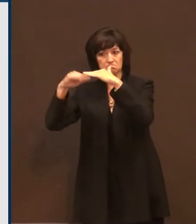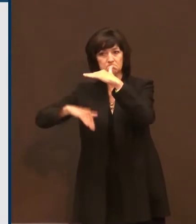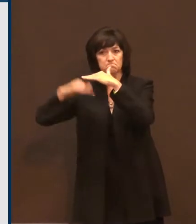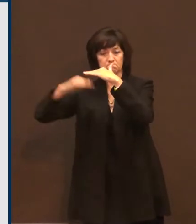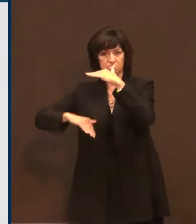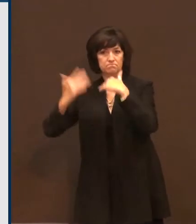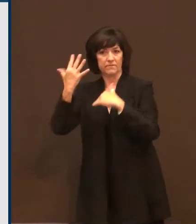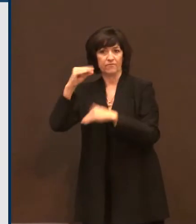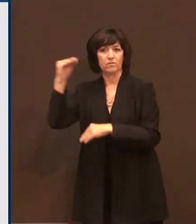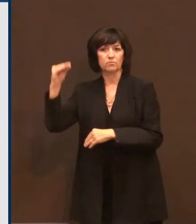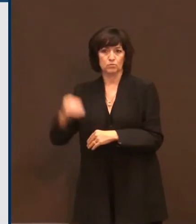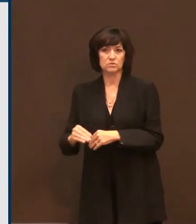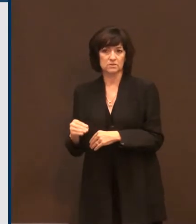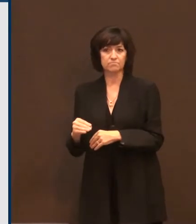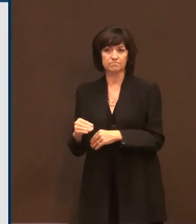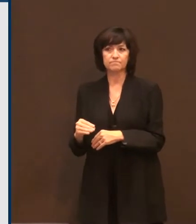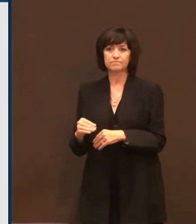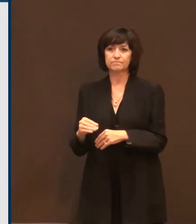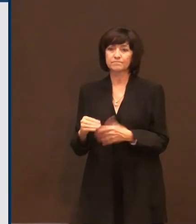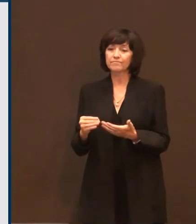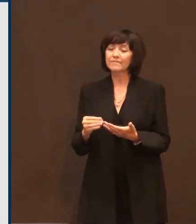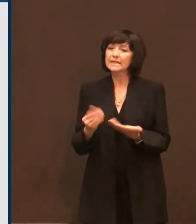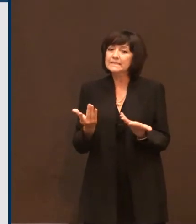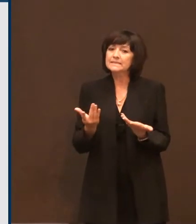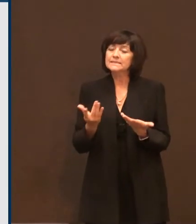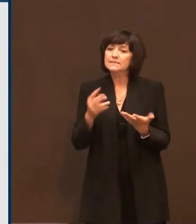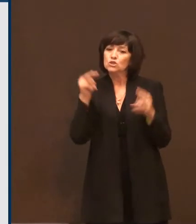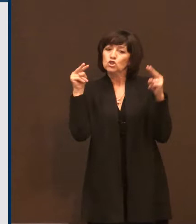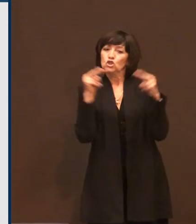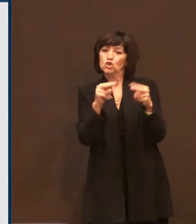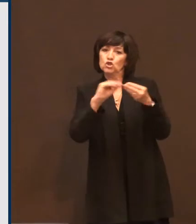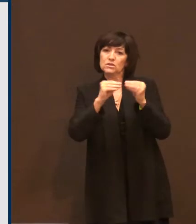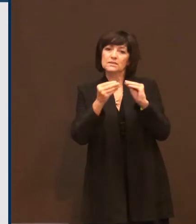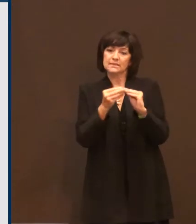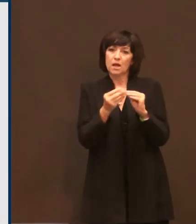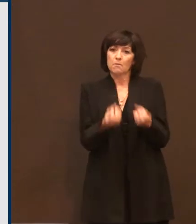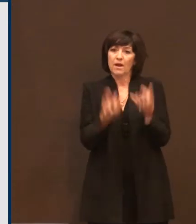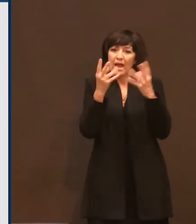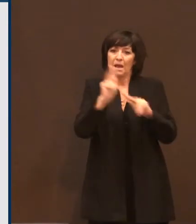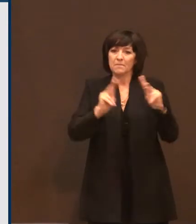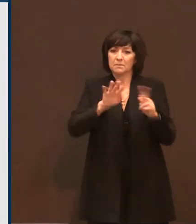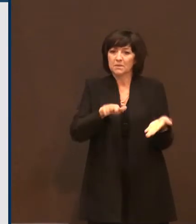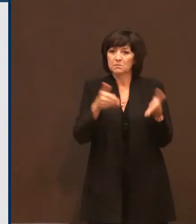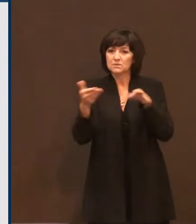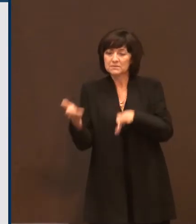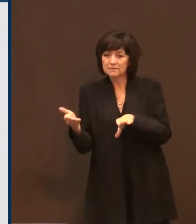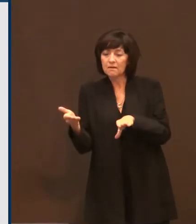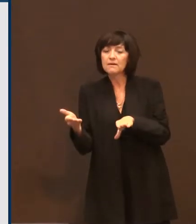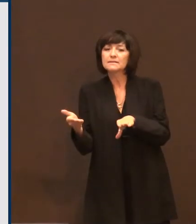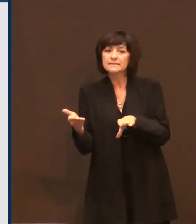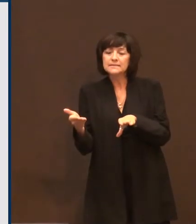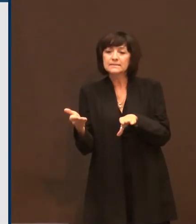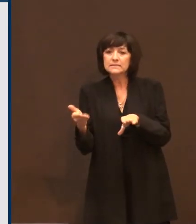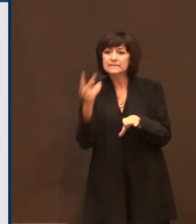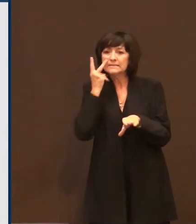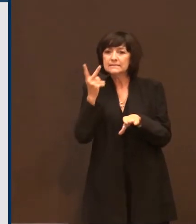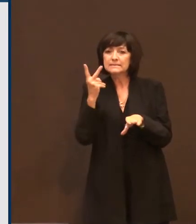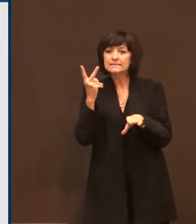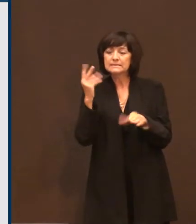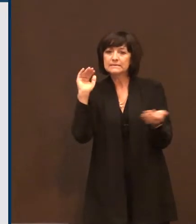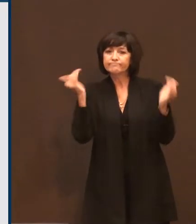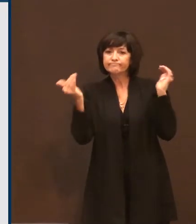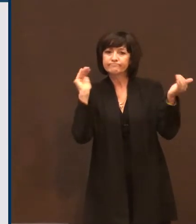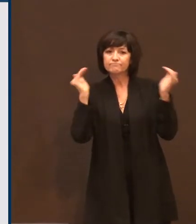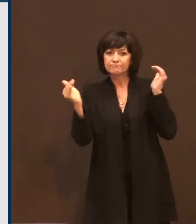we're moving forward. In terms of lives lost, you look at other states around us, New Jersey and New York, which had the most lives lost